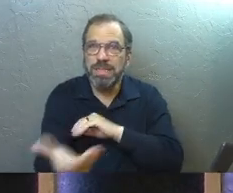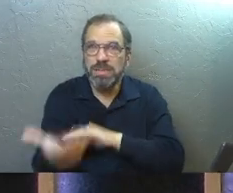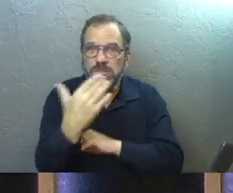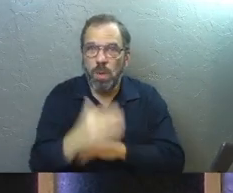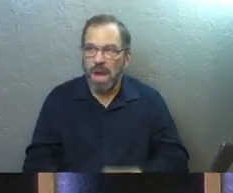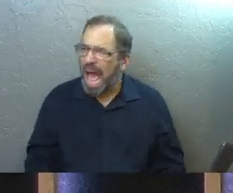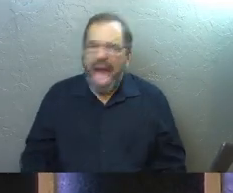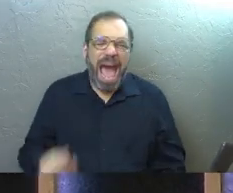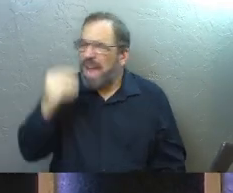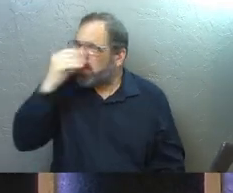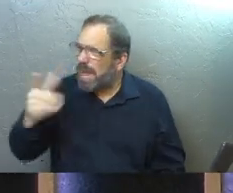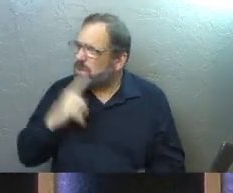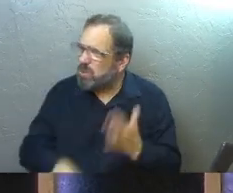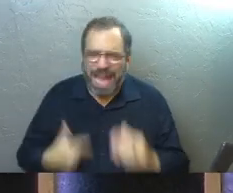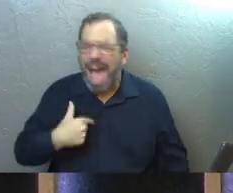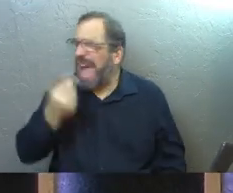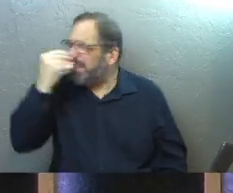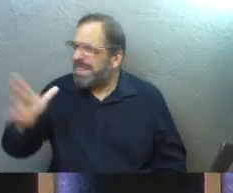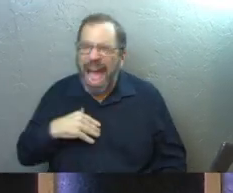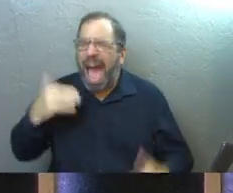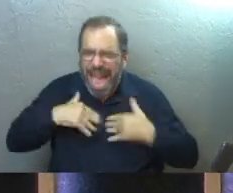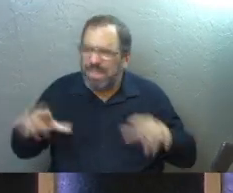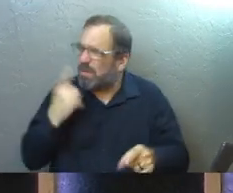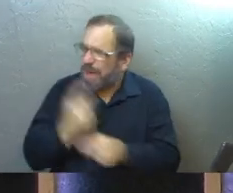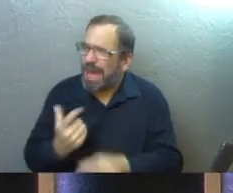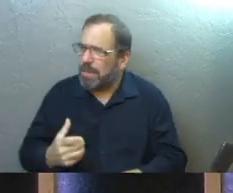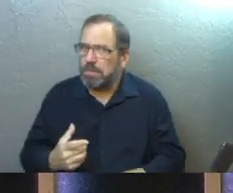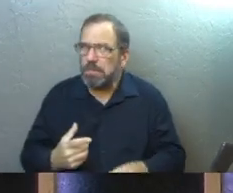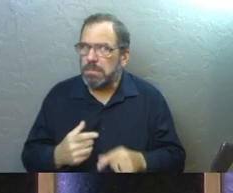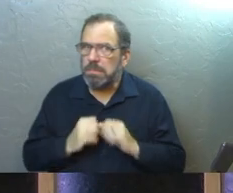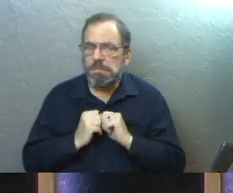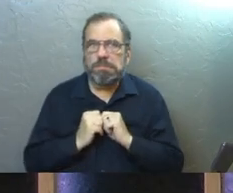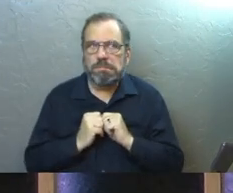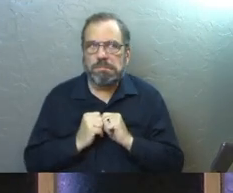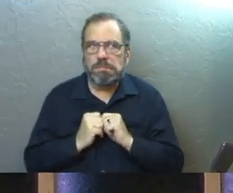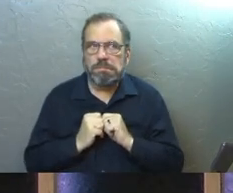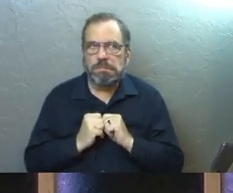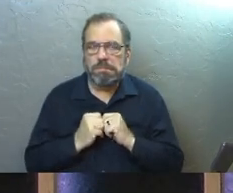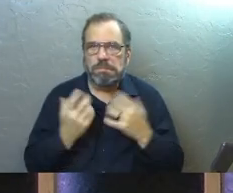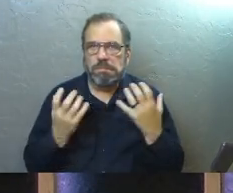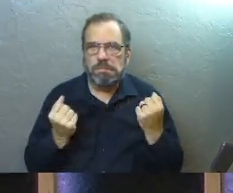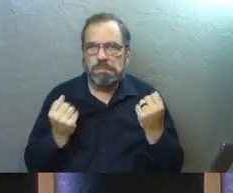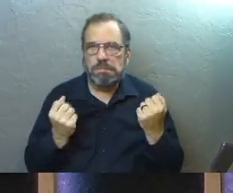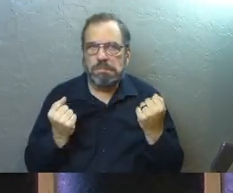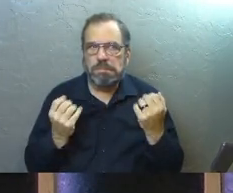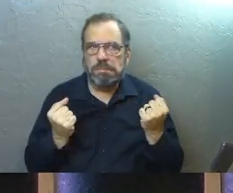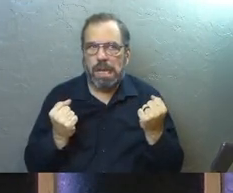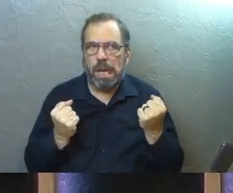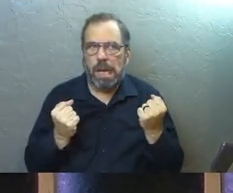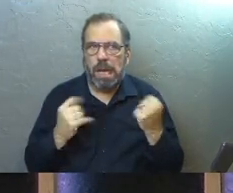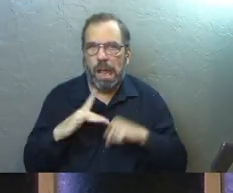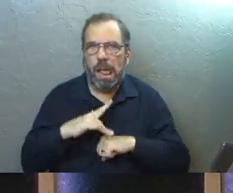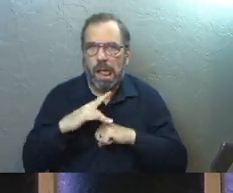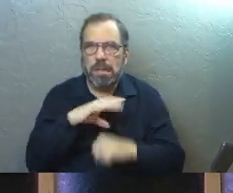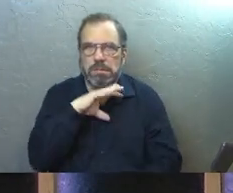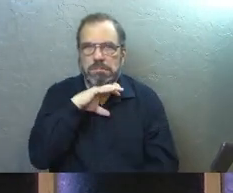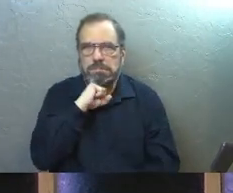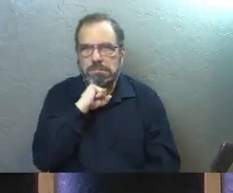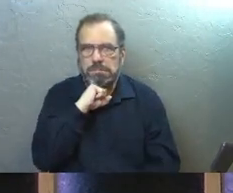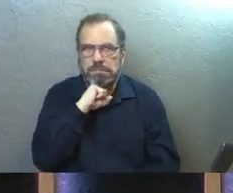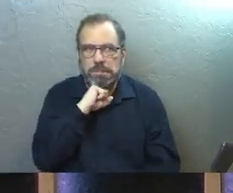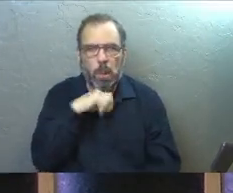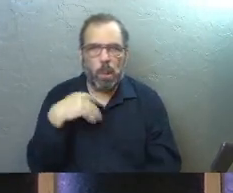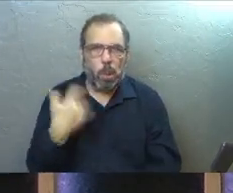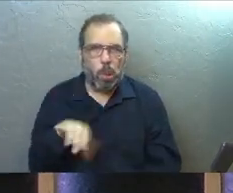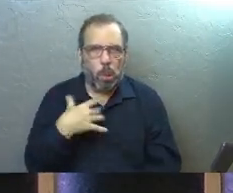morning. Words not only hurt and have a great impact, but they have a lasting impact, lasting